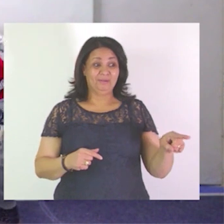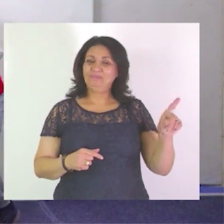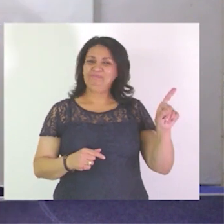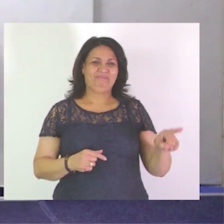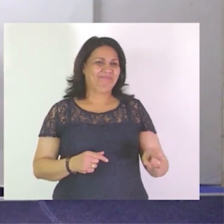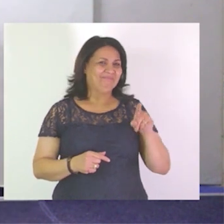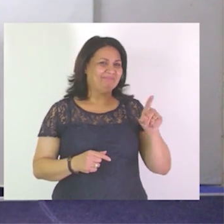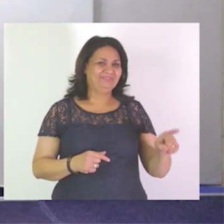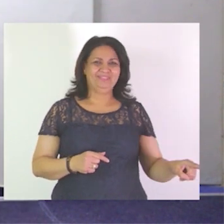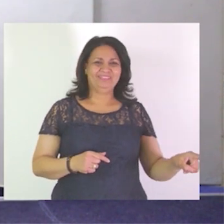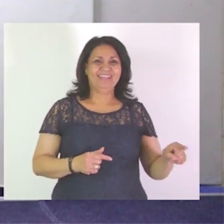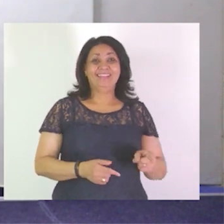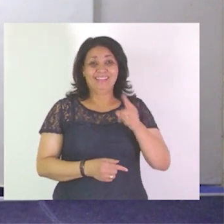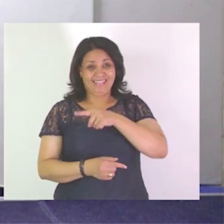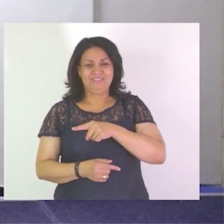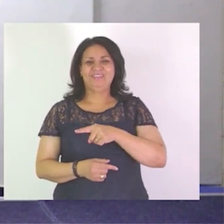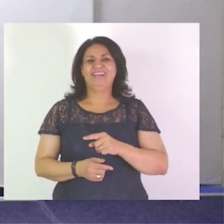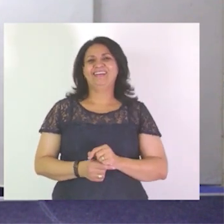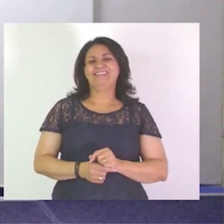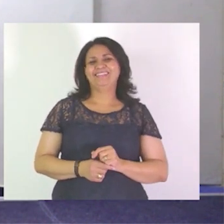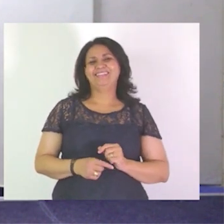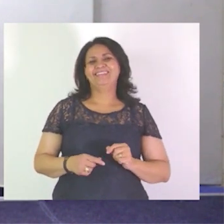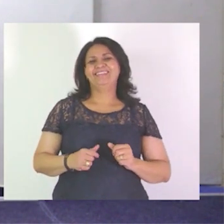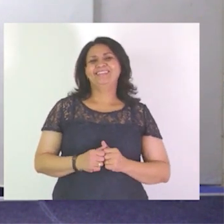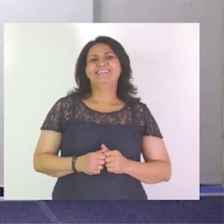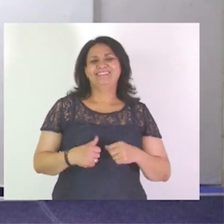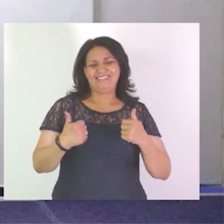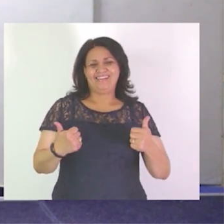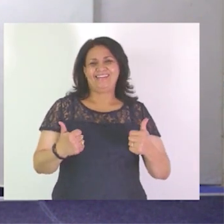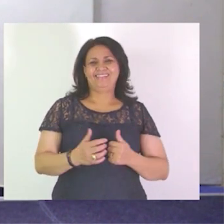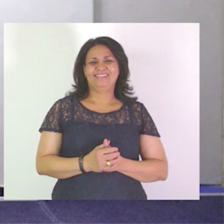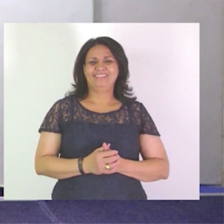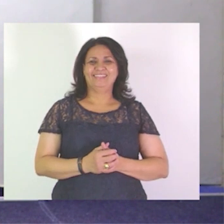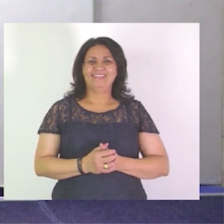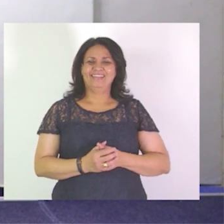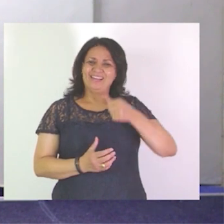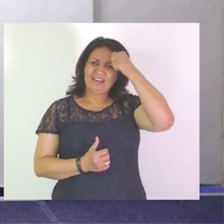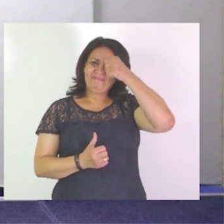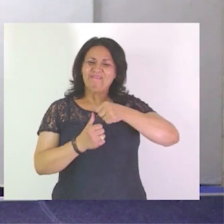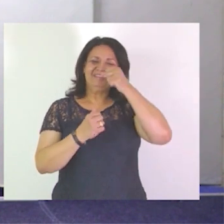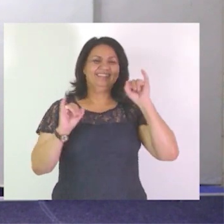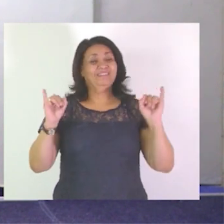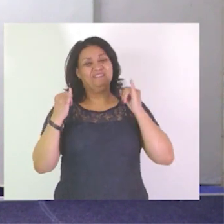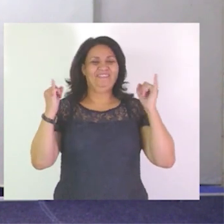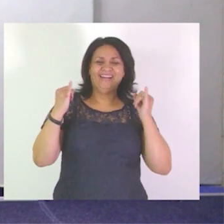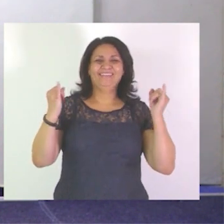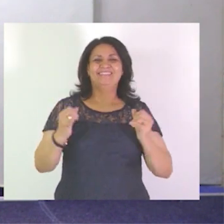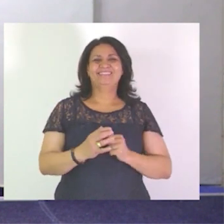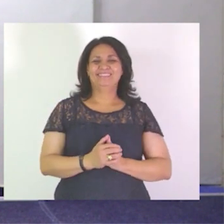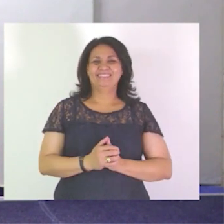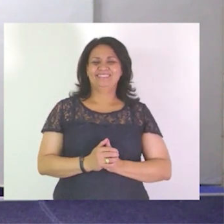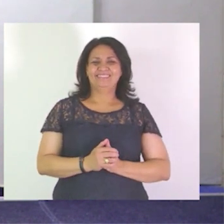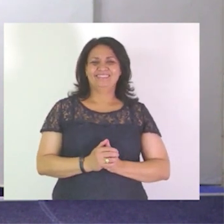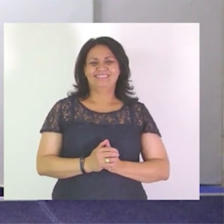Uh-oh. This way. Well done. Remember, this is fun for both of us. So don't worry